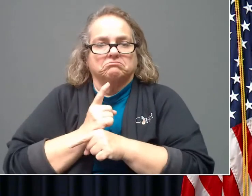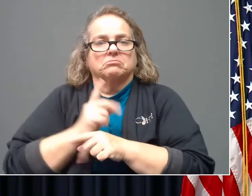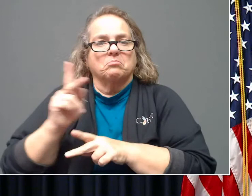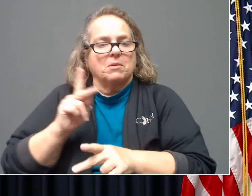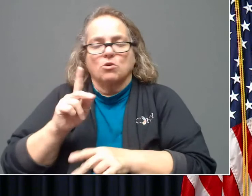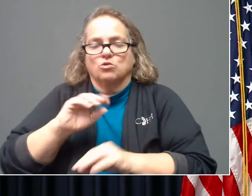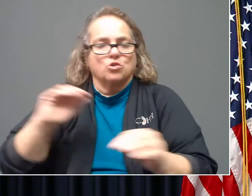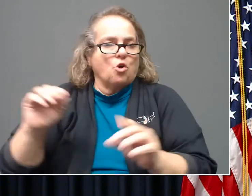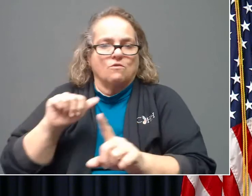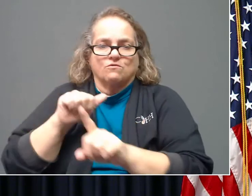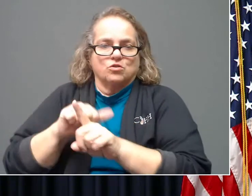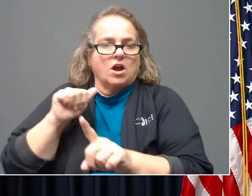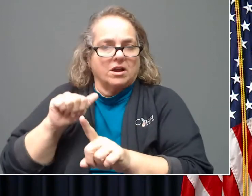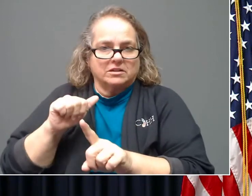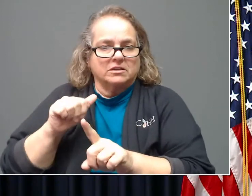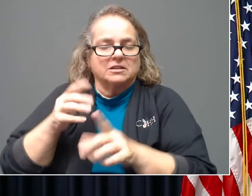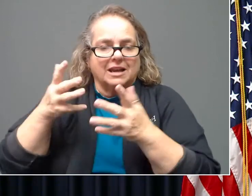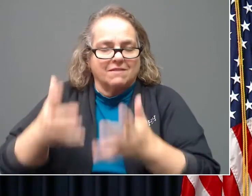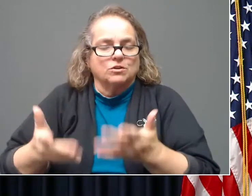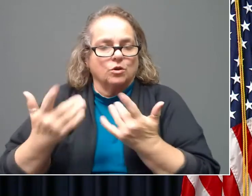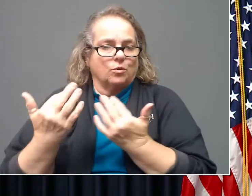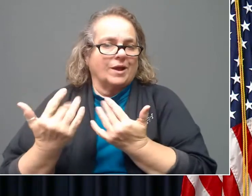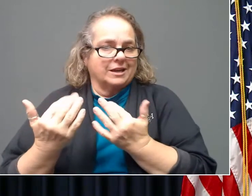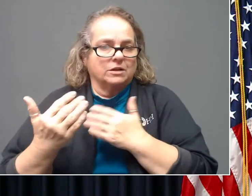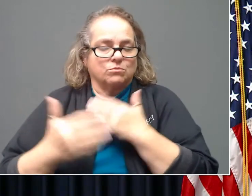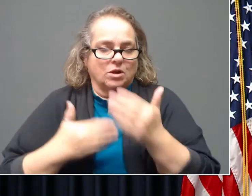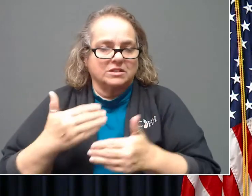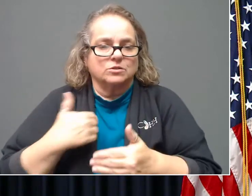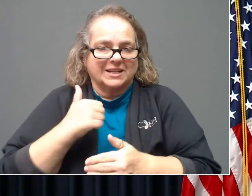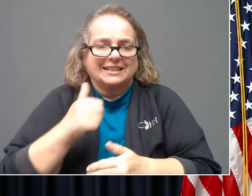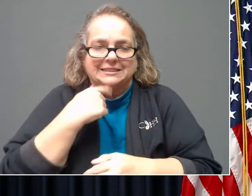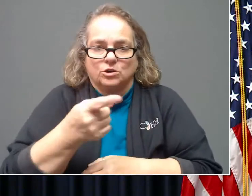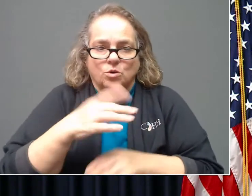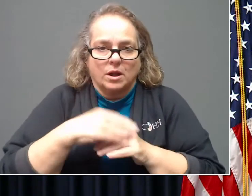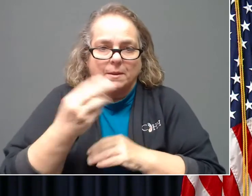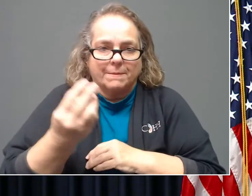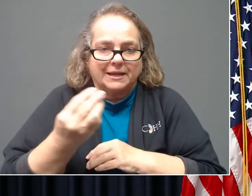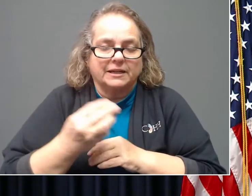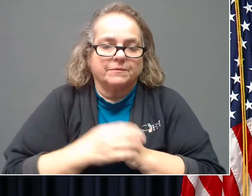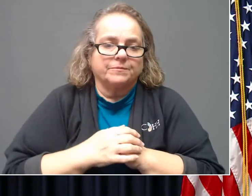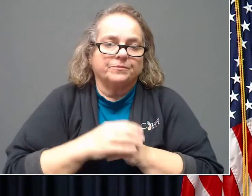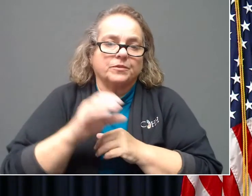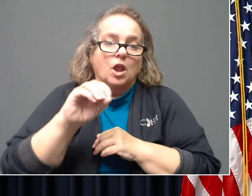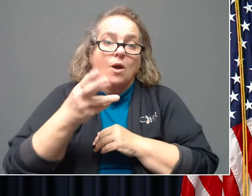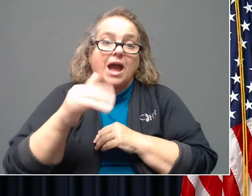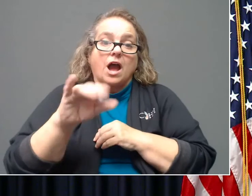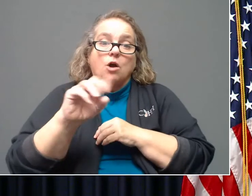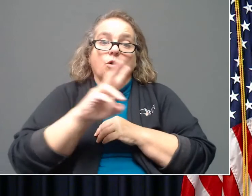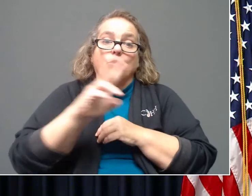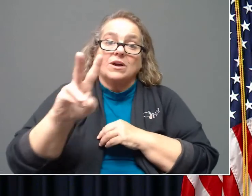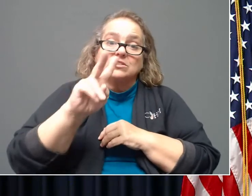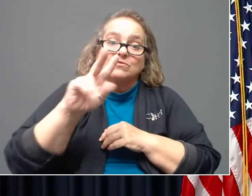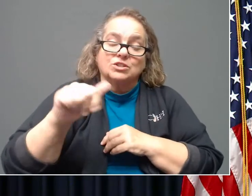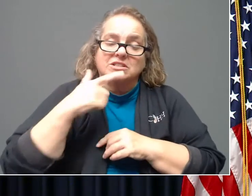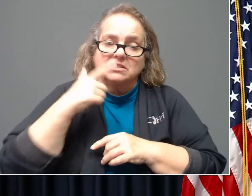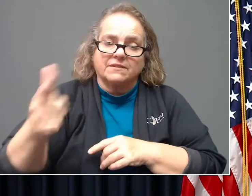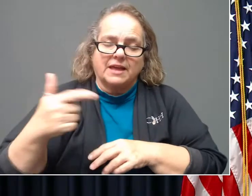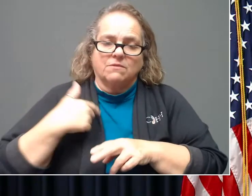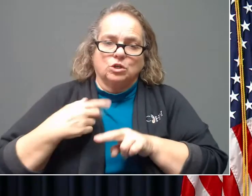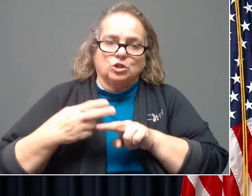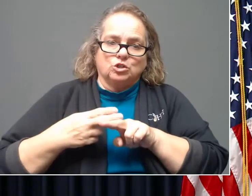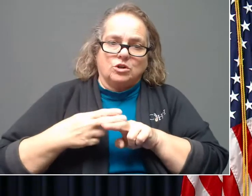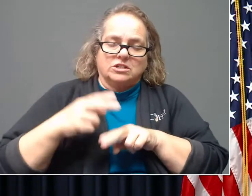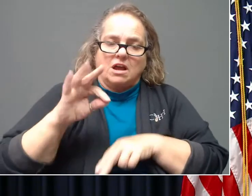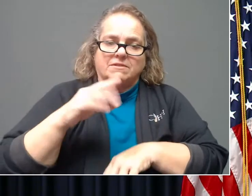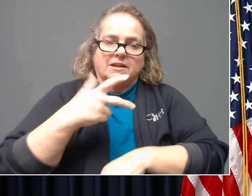have their claims processed. Ohio and West Virginia said they had shortages of the vaccine after shipments were delayed.